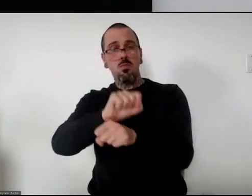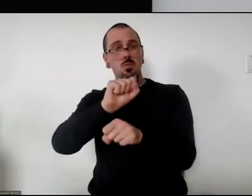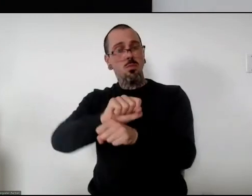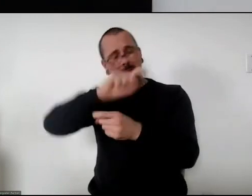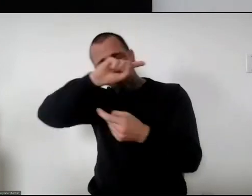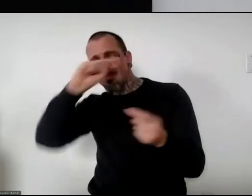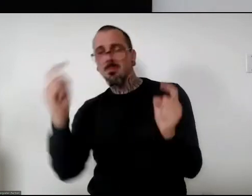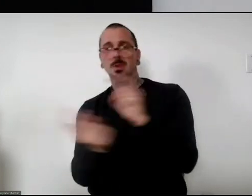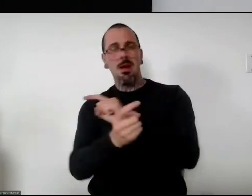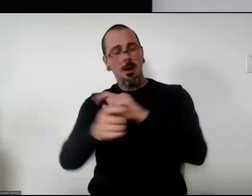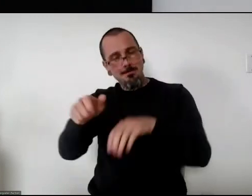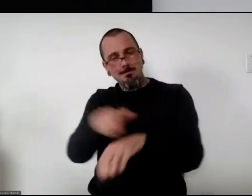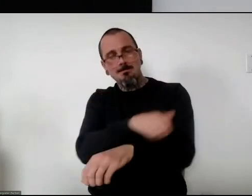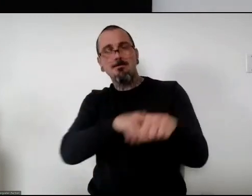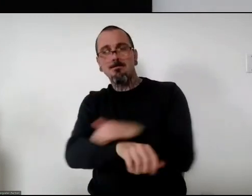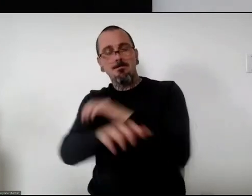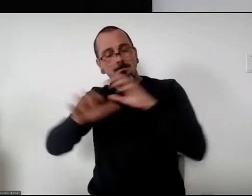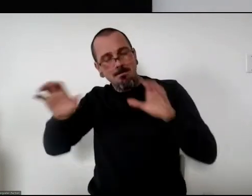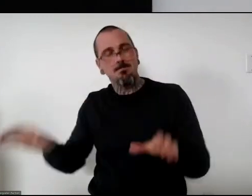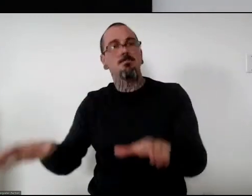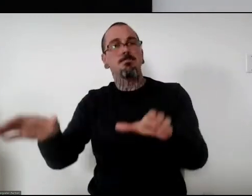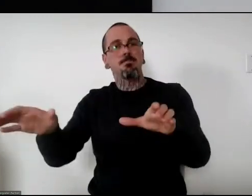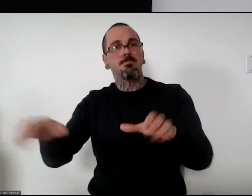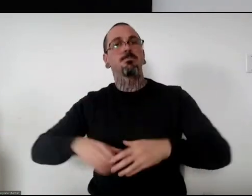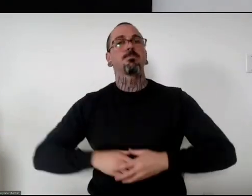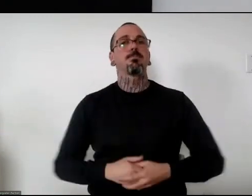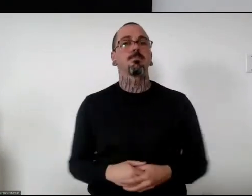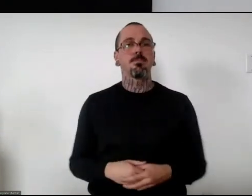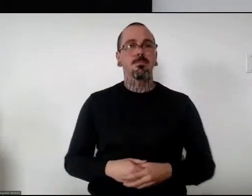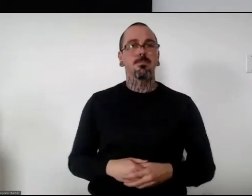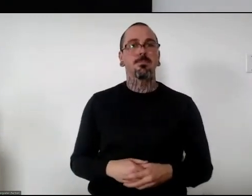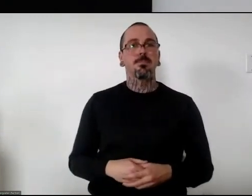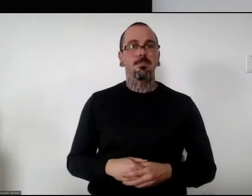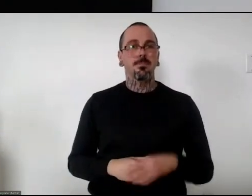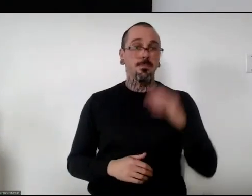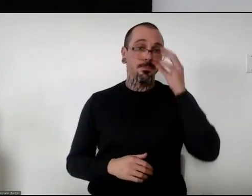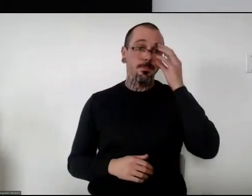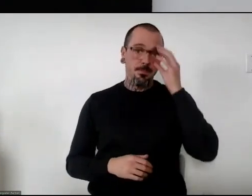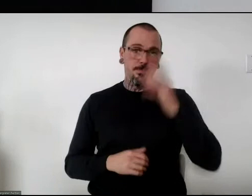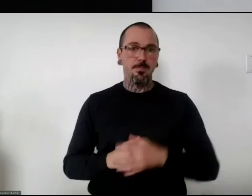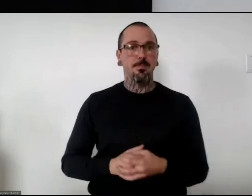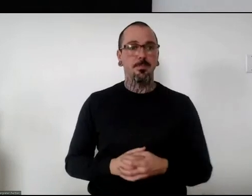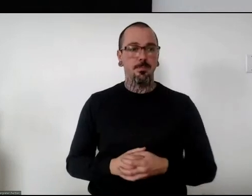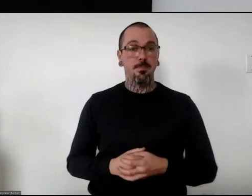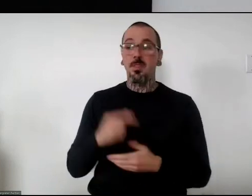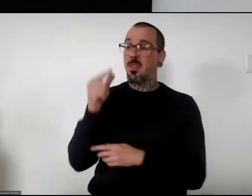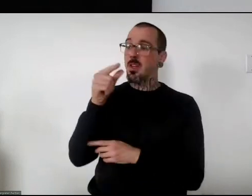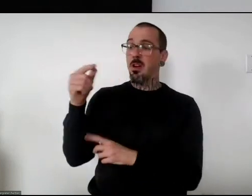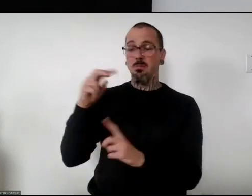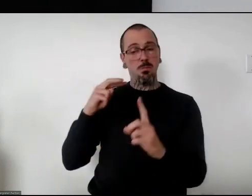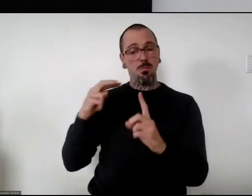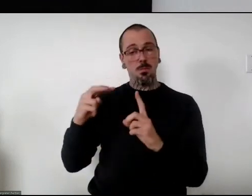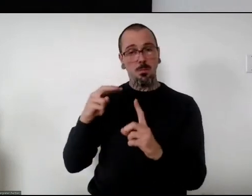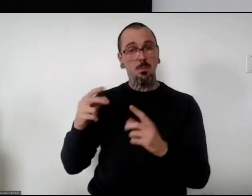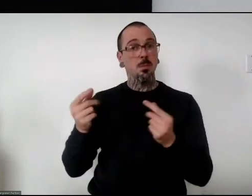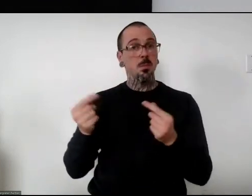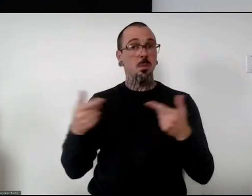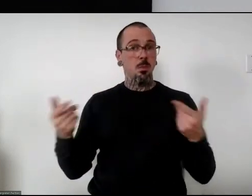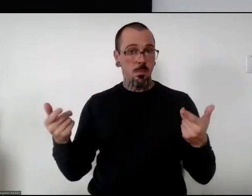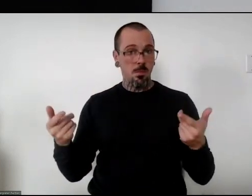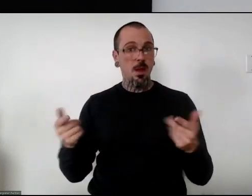In recent years, through an all-government approach, we certainly have made amendments to